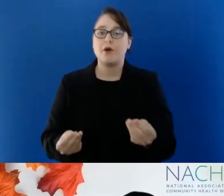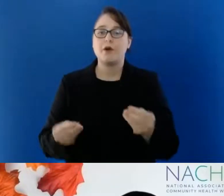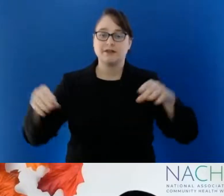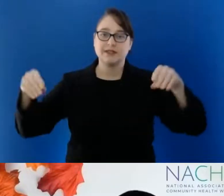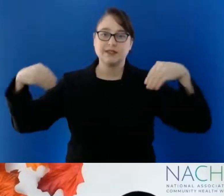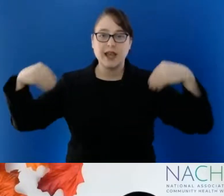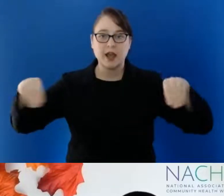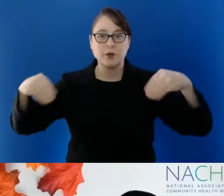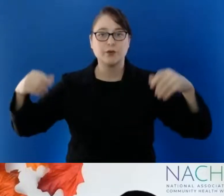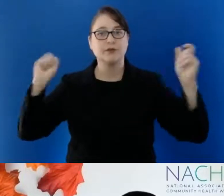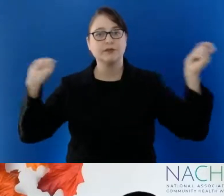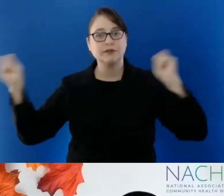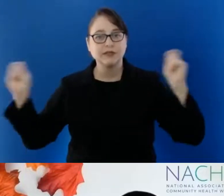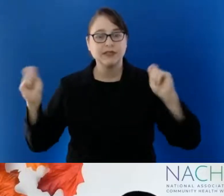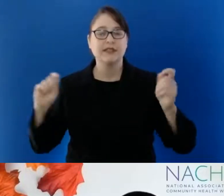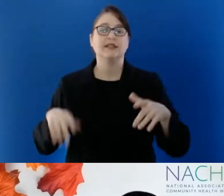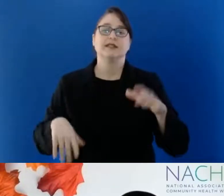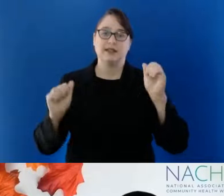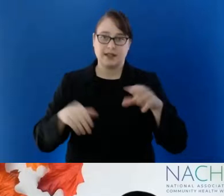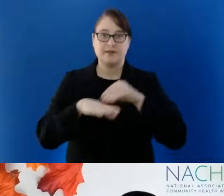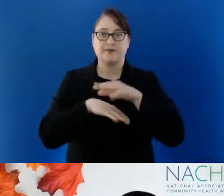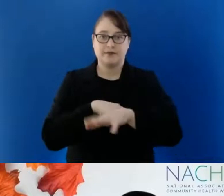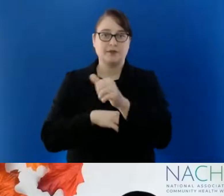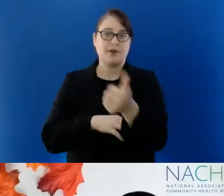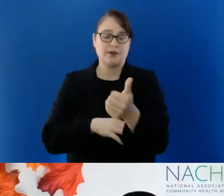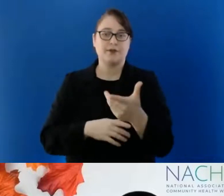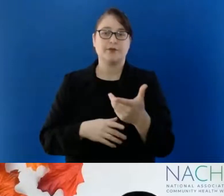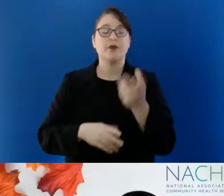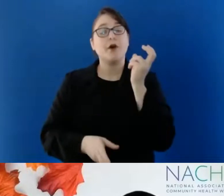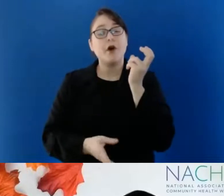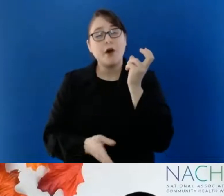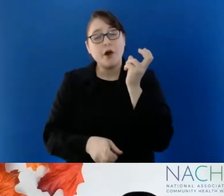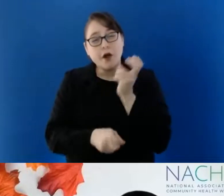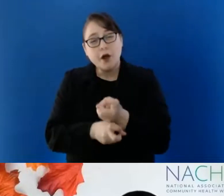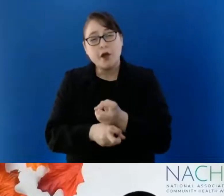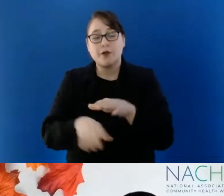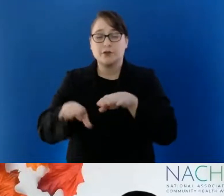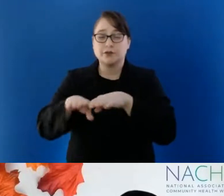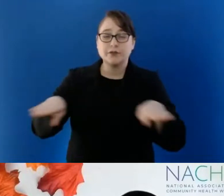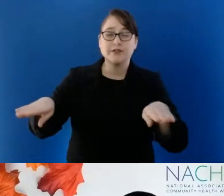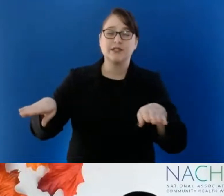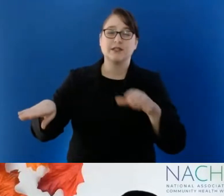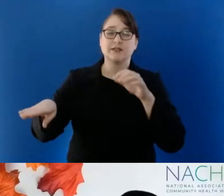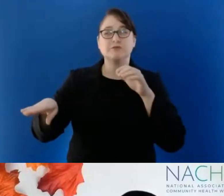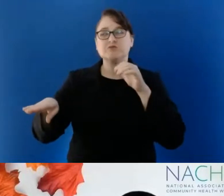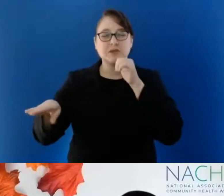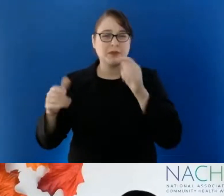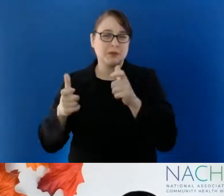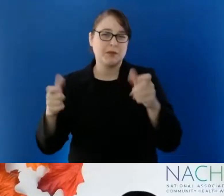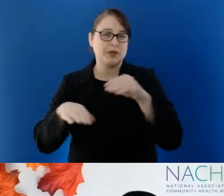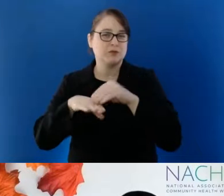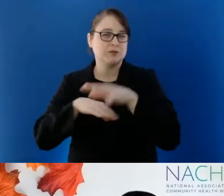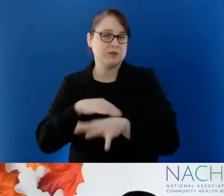in a form that can infect others. We don't think hard surfaces play a big part. That being said, we encourage individuals that